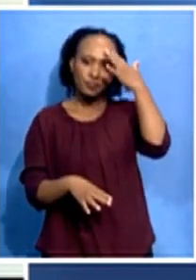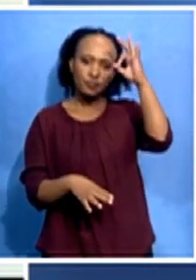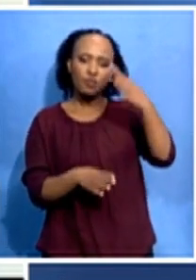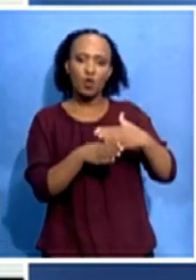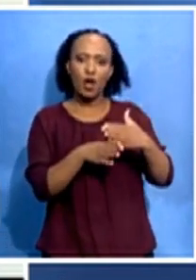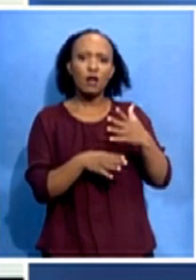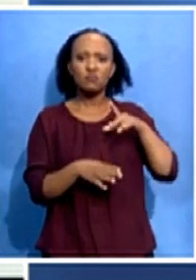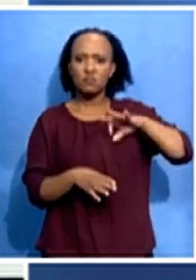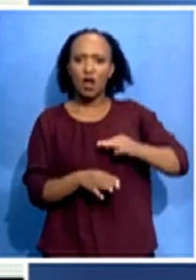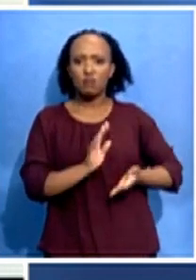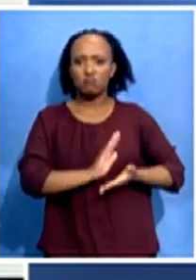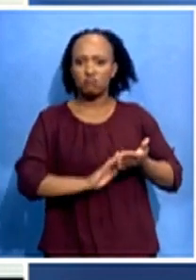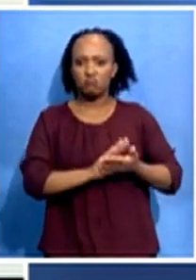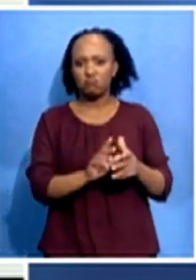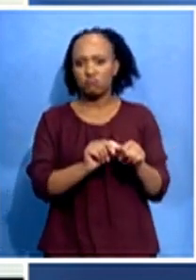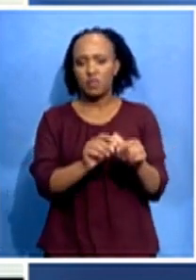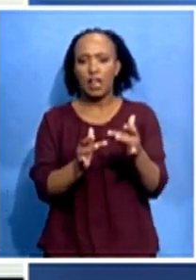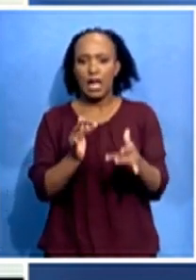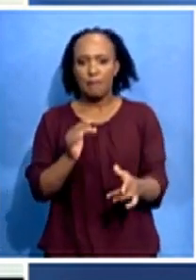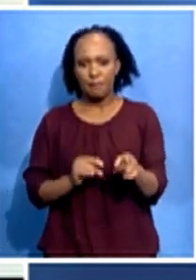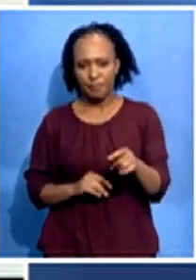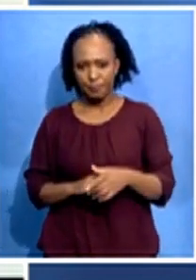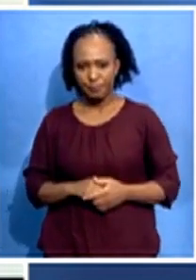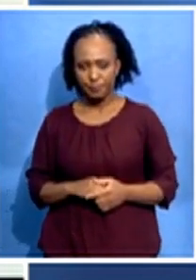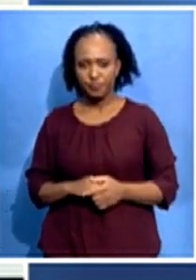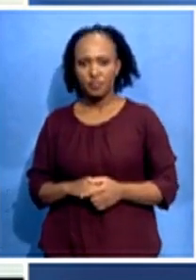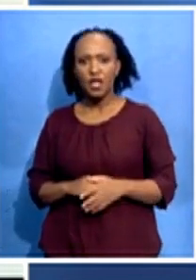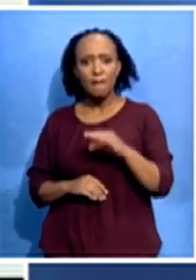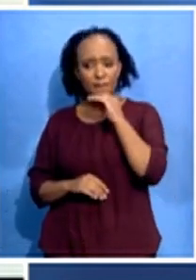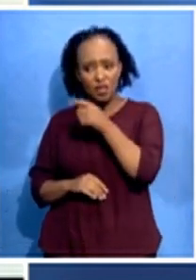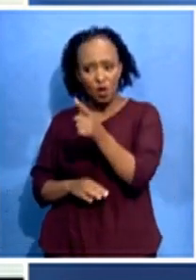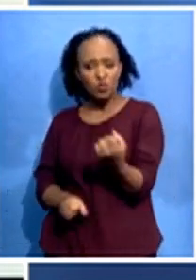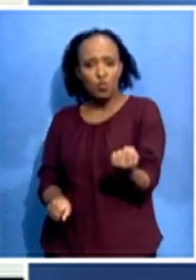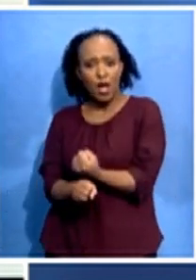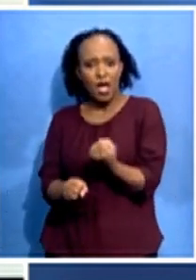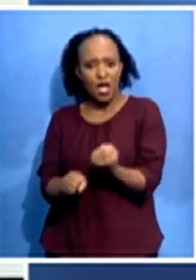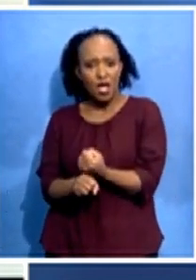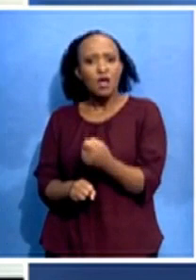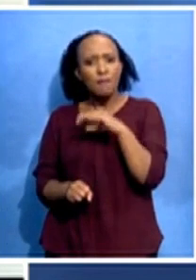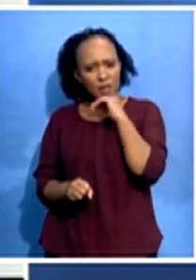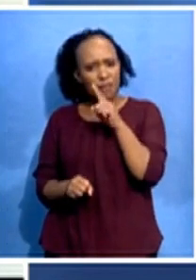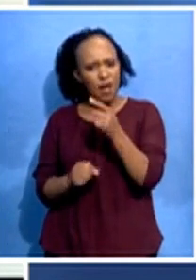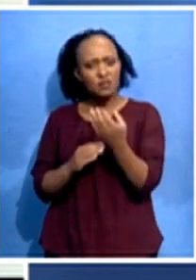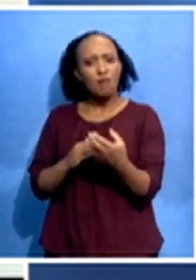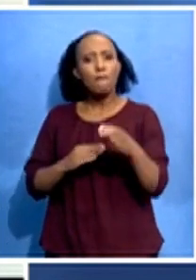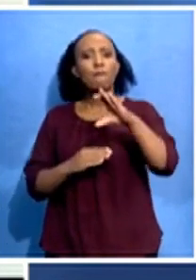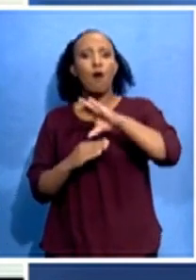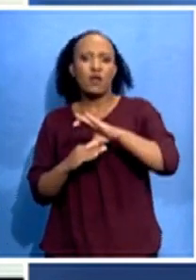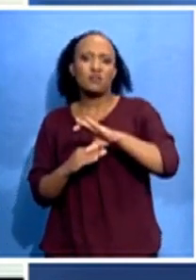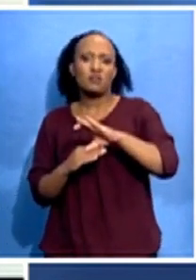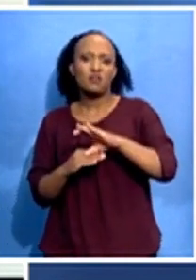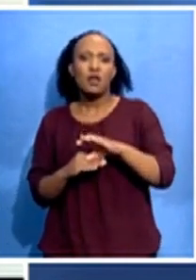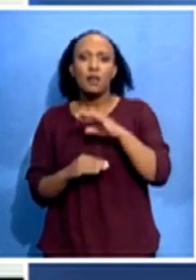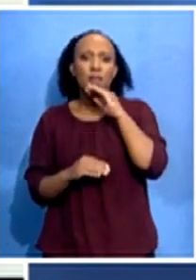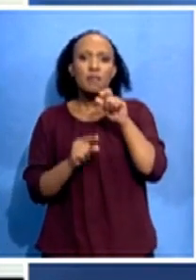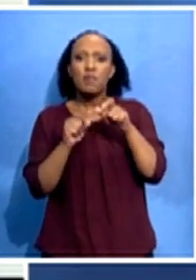those people legitimately deserve an increase, potentially a bonus. But the people who didn't work, not through any fault of their own, private sector workers,